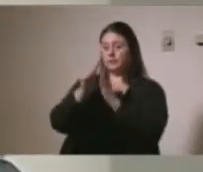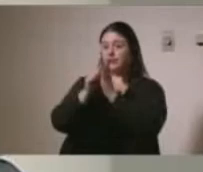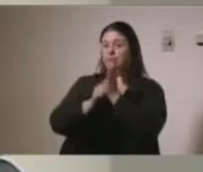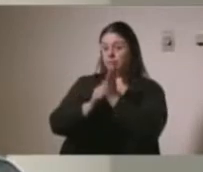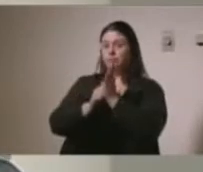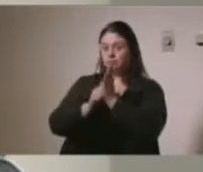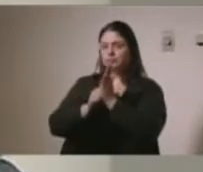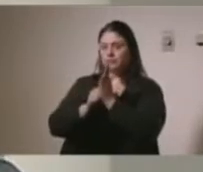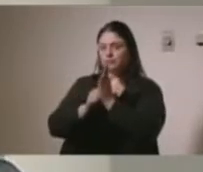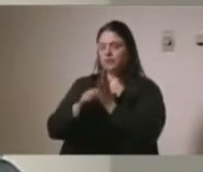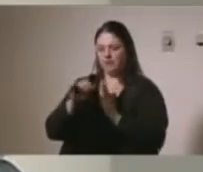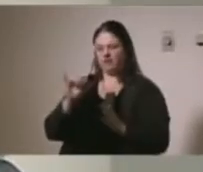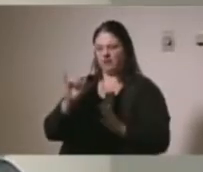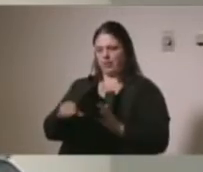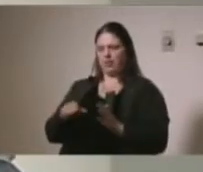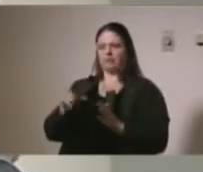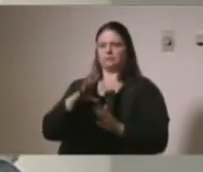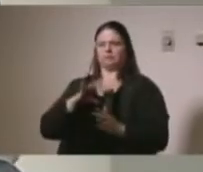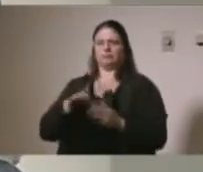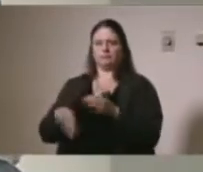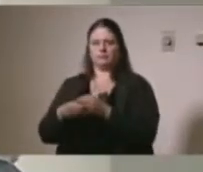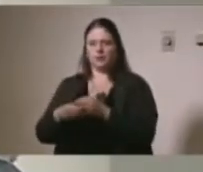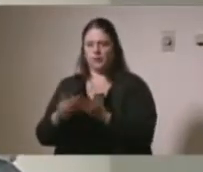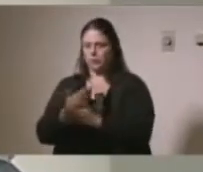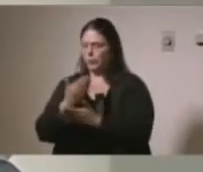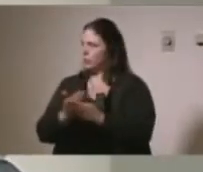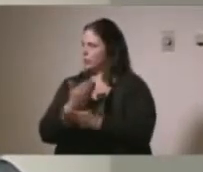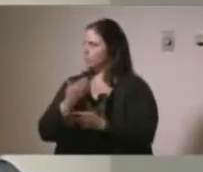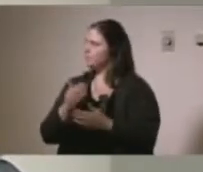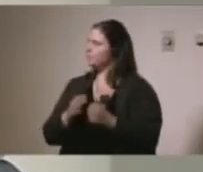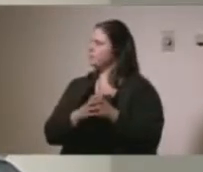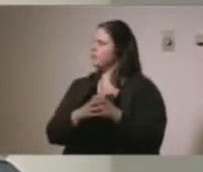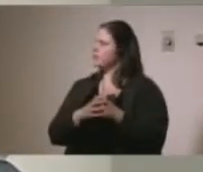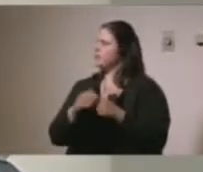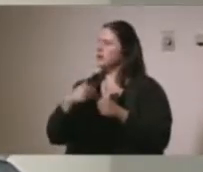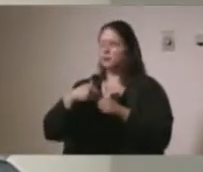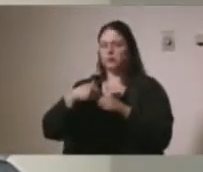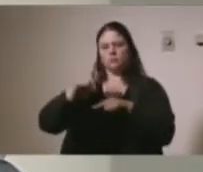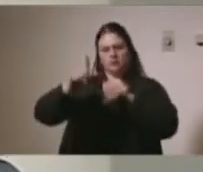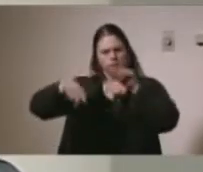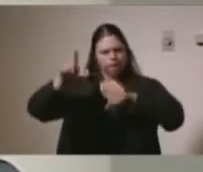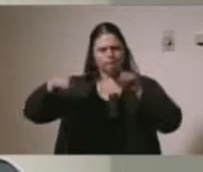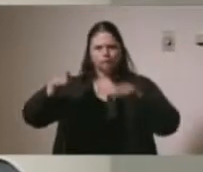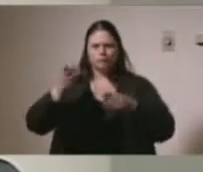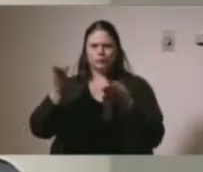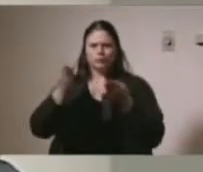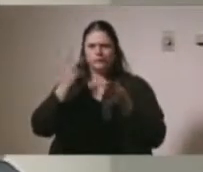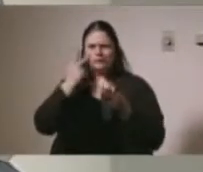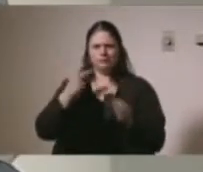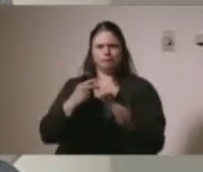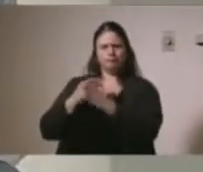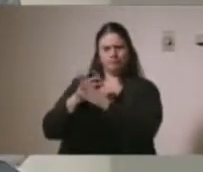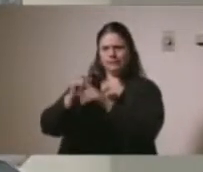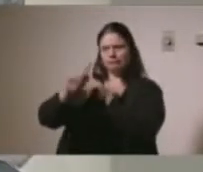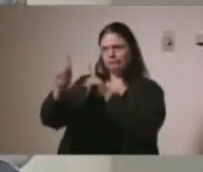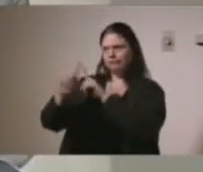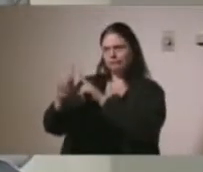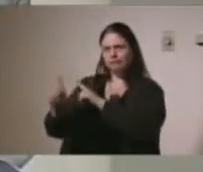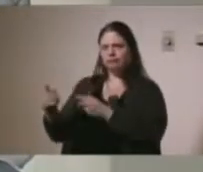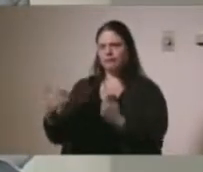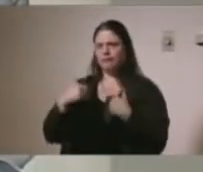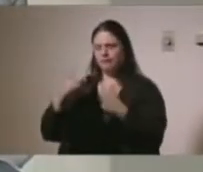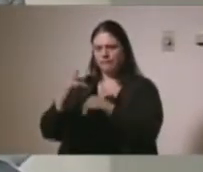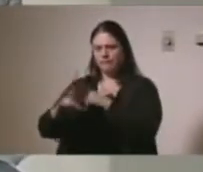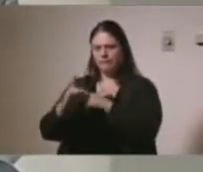So that is the diversification of the Italian Post that I talked about. You can see here the services that the Italian